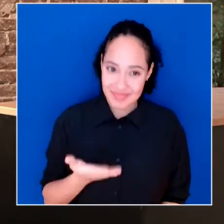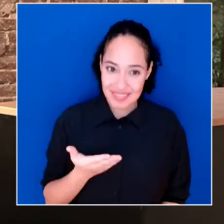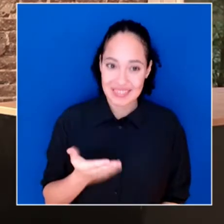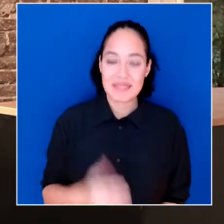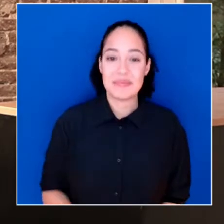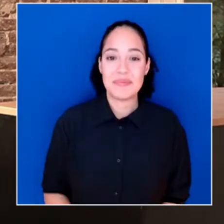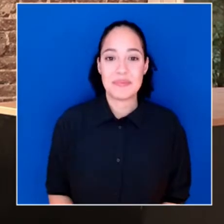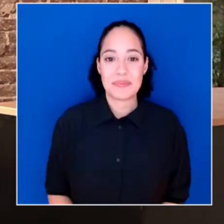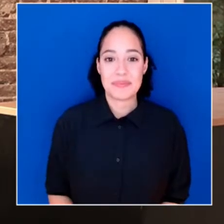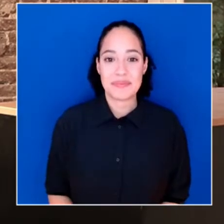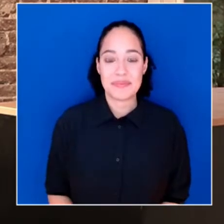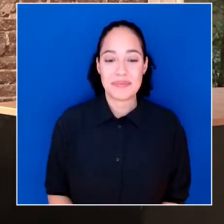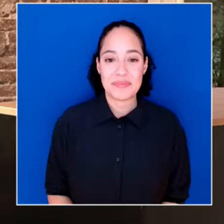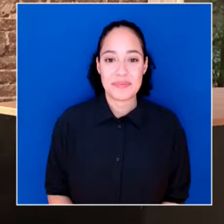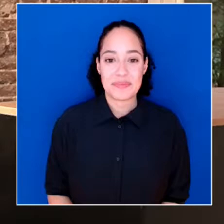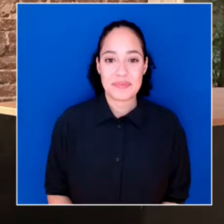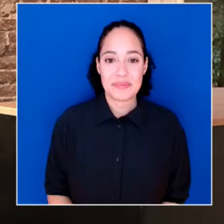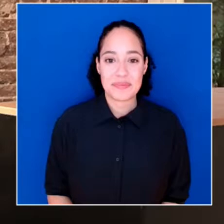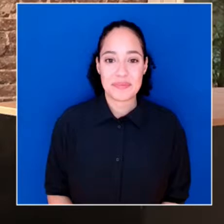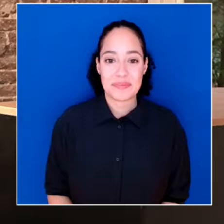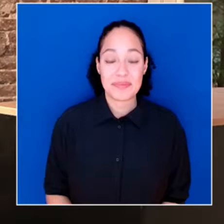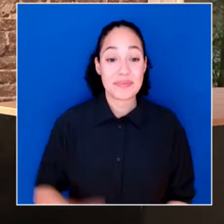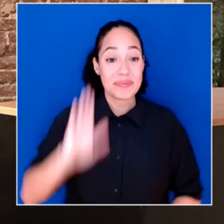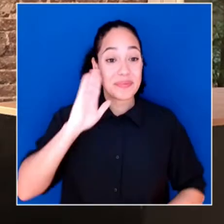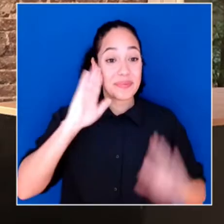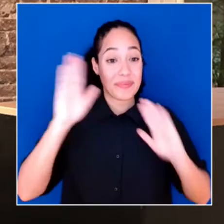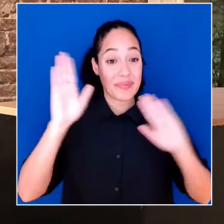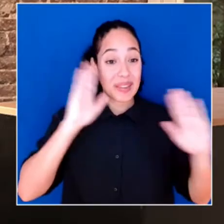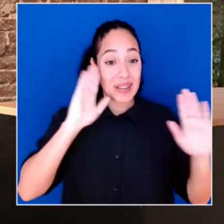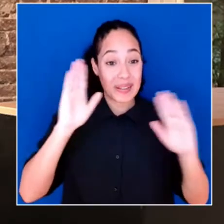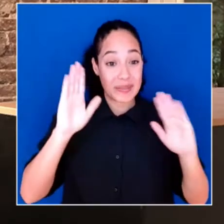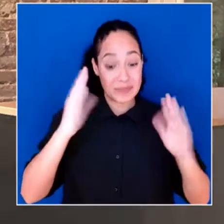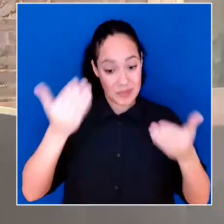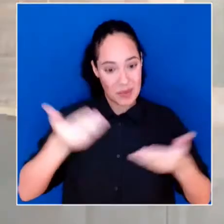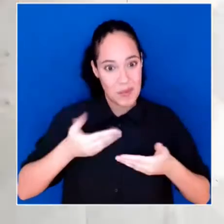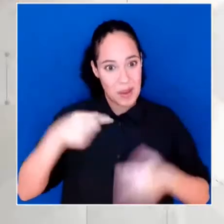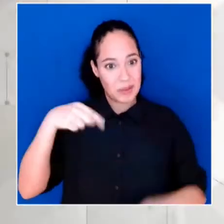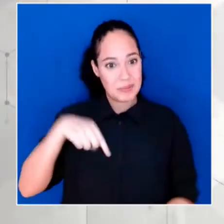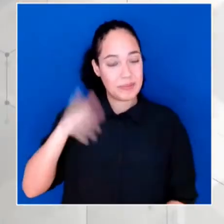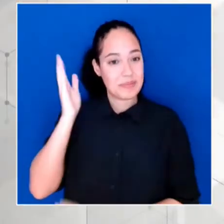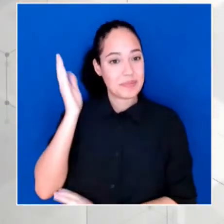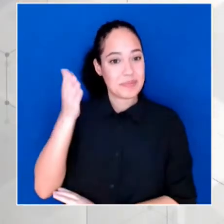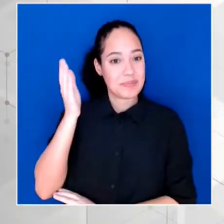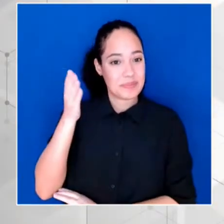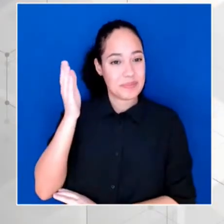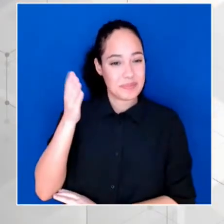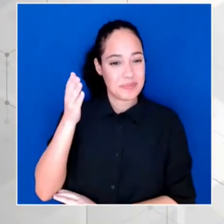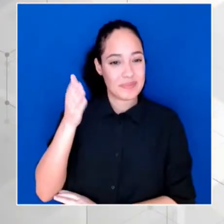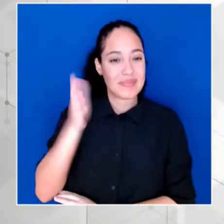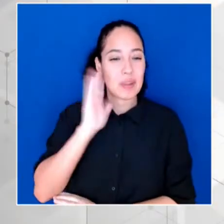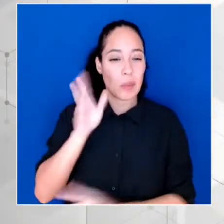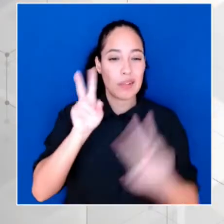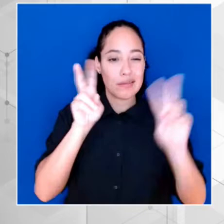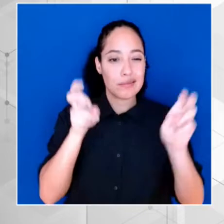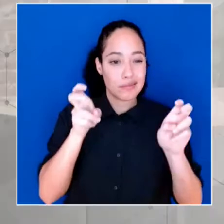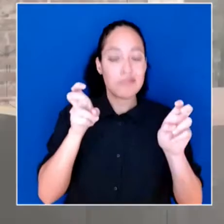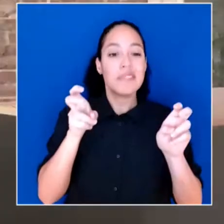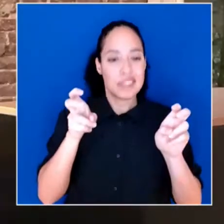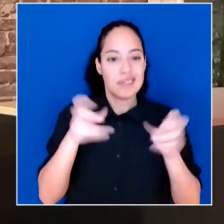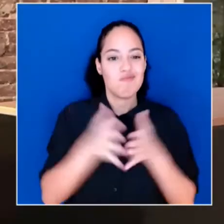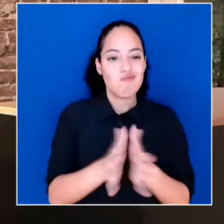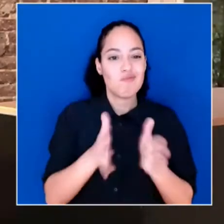hi everyone, and welcome to this session covering some brief ideas about driving further inclusion with technology that you use every